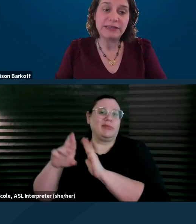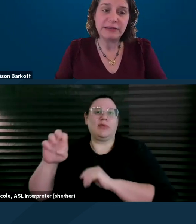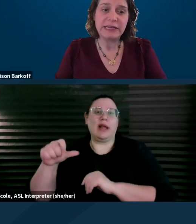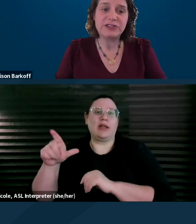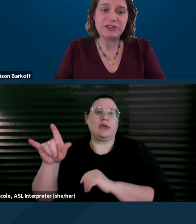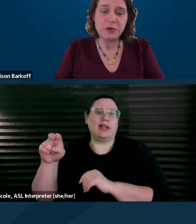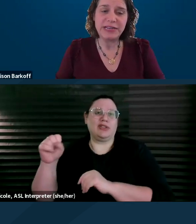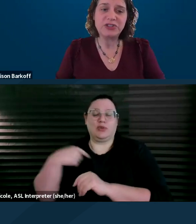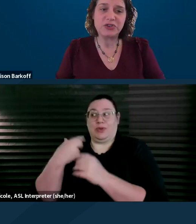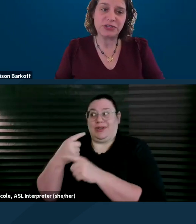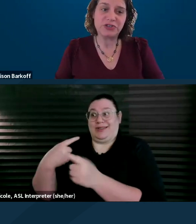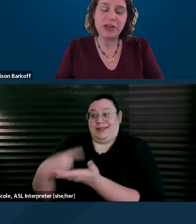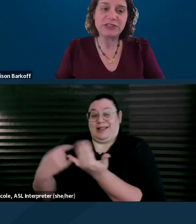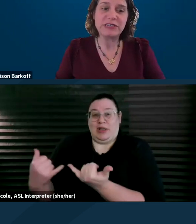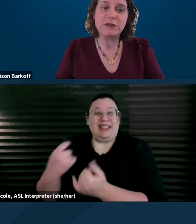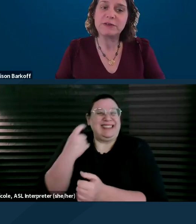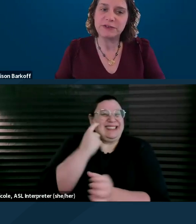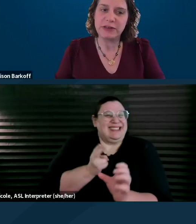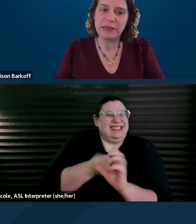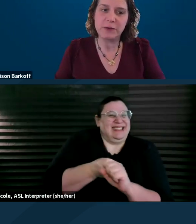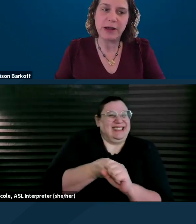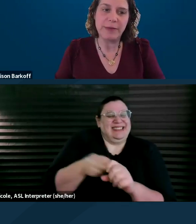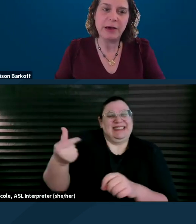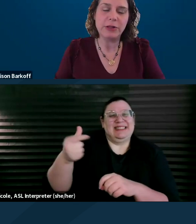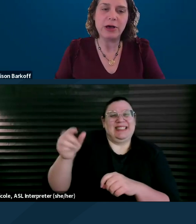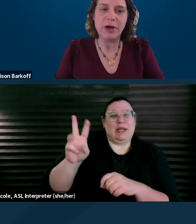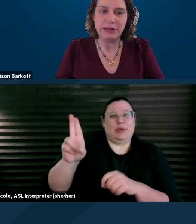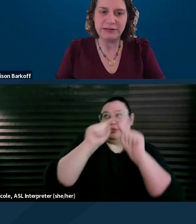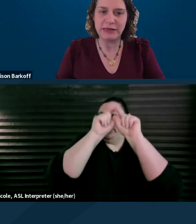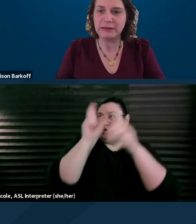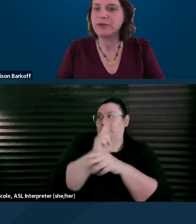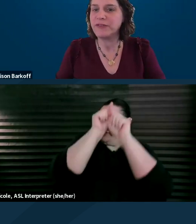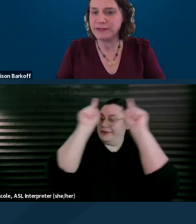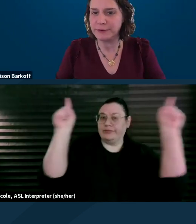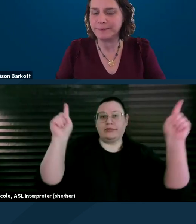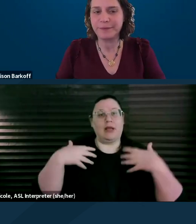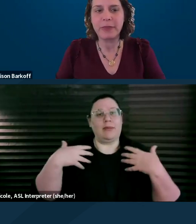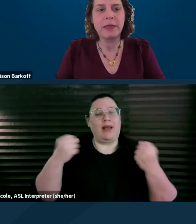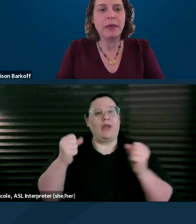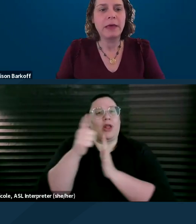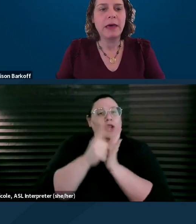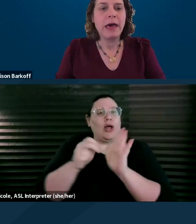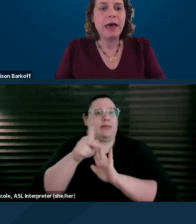And I've recently just joined George Washington University, where I'm a health law and policy professor.